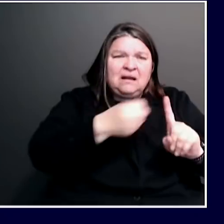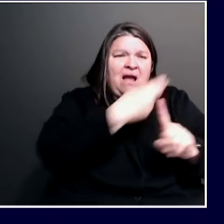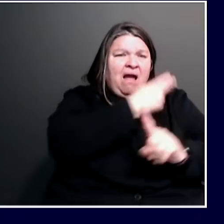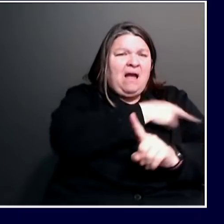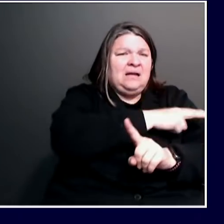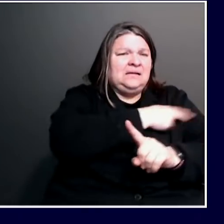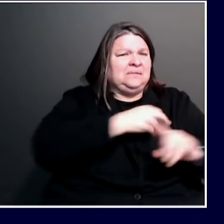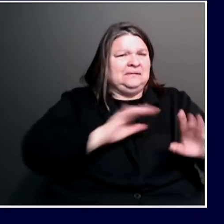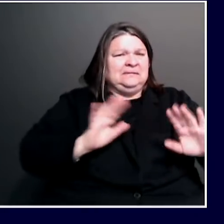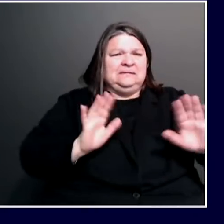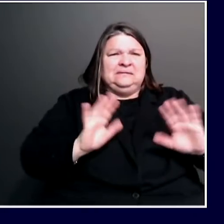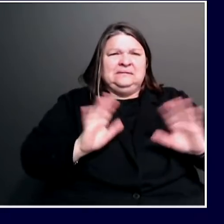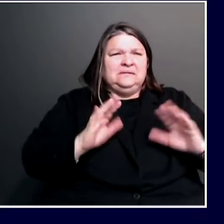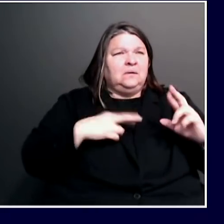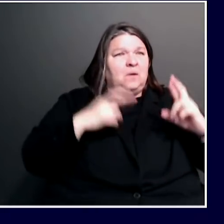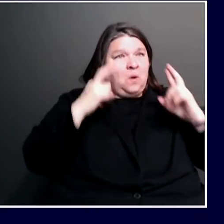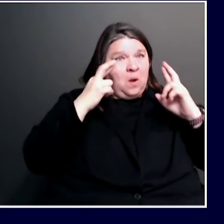against that.